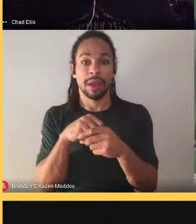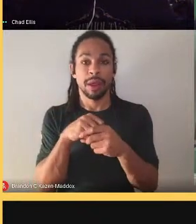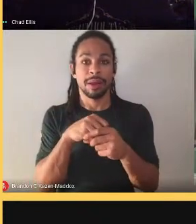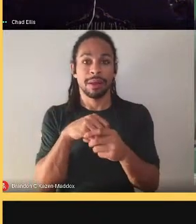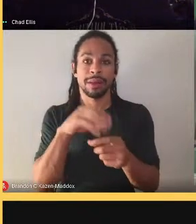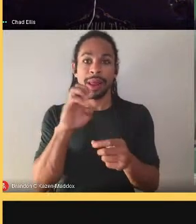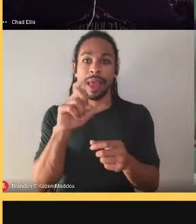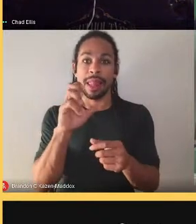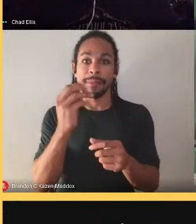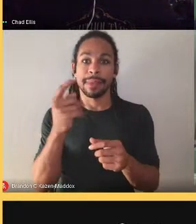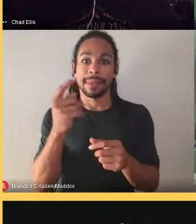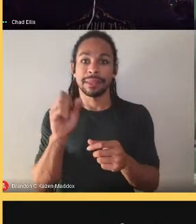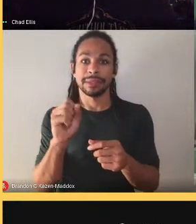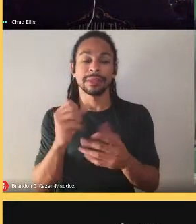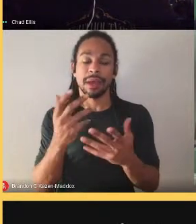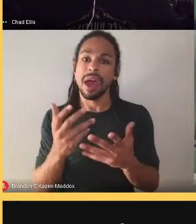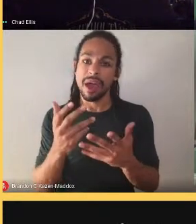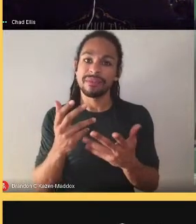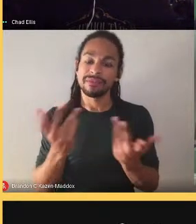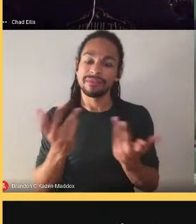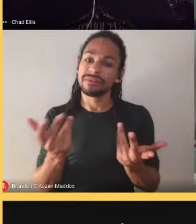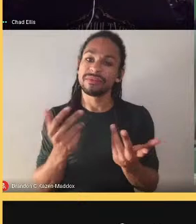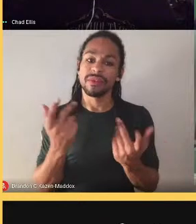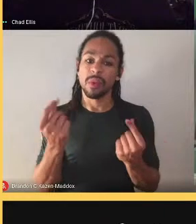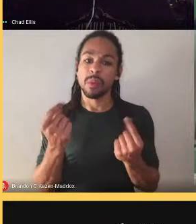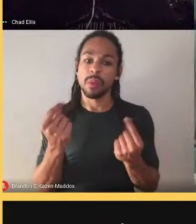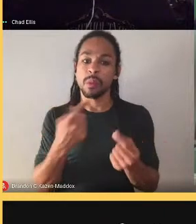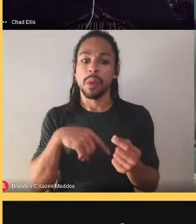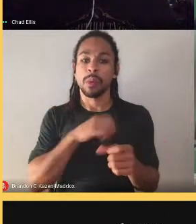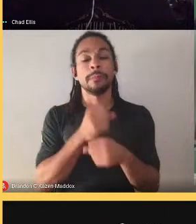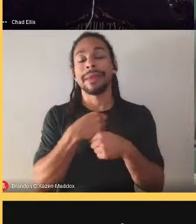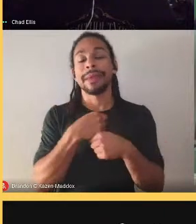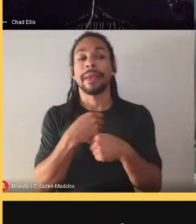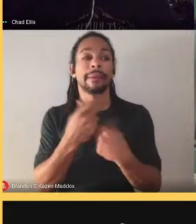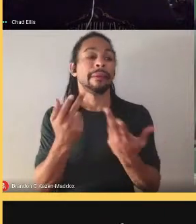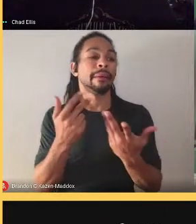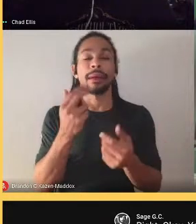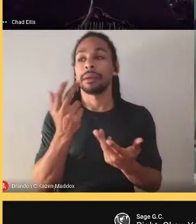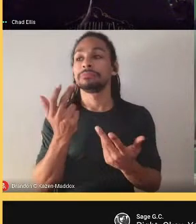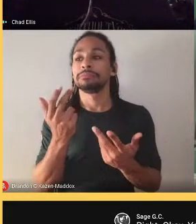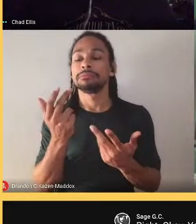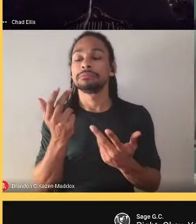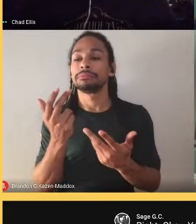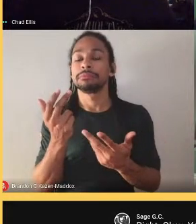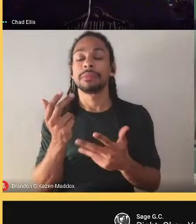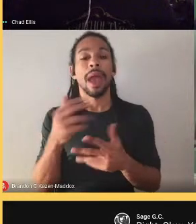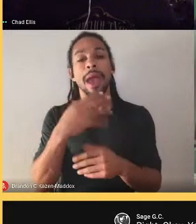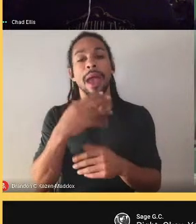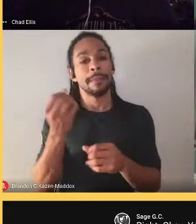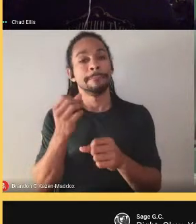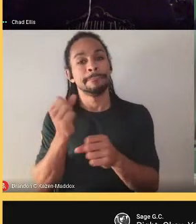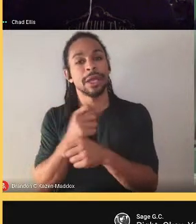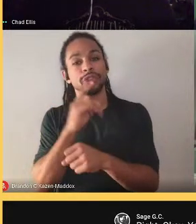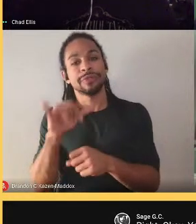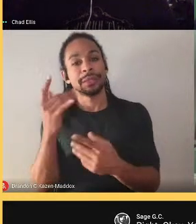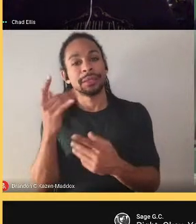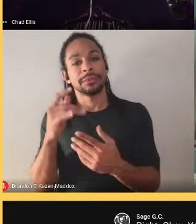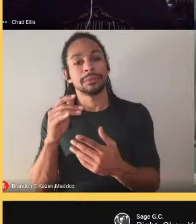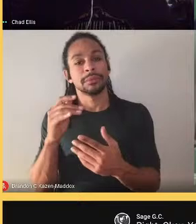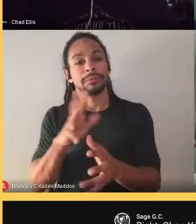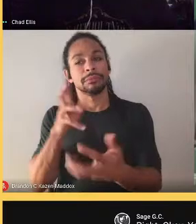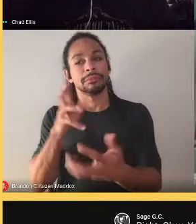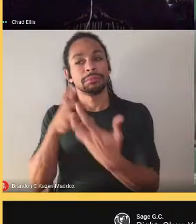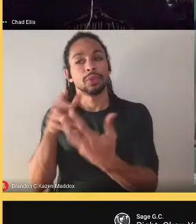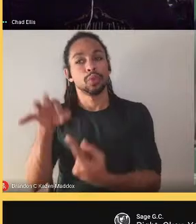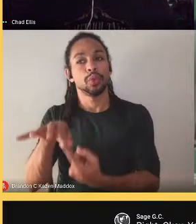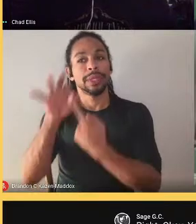IP that we're making a parody of, to, you know, make sure that it's unique to that world and not just some sort of catch-all that we can just, you know,